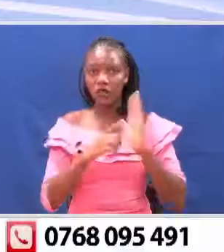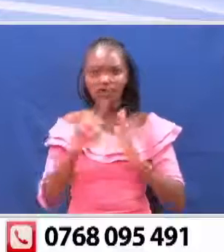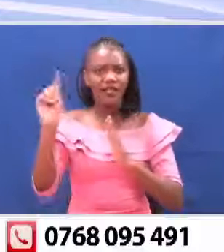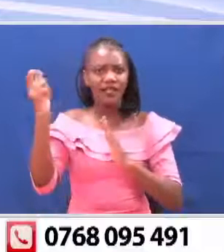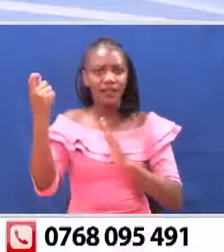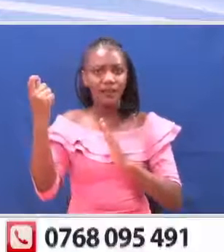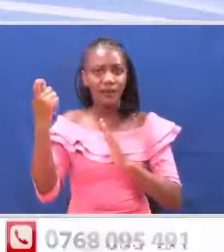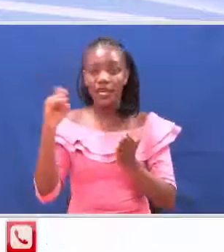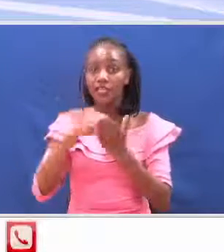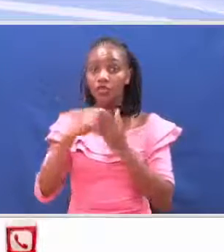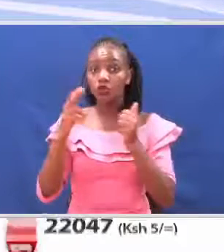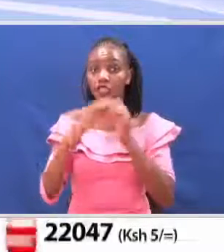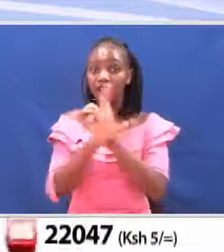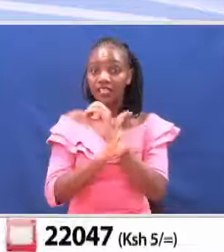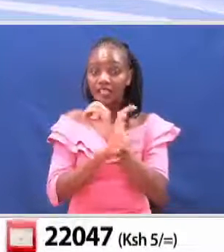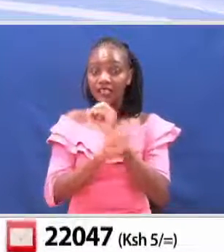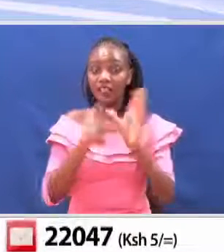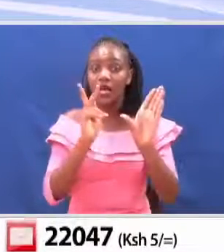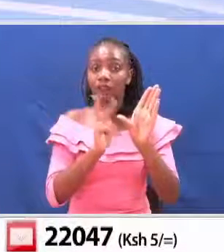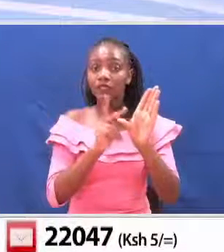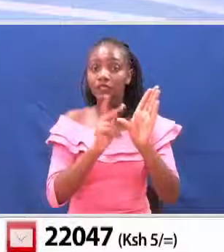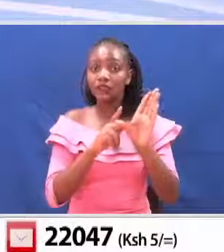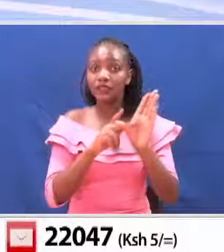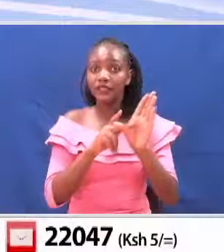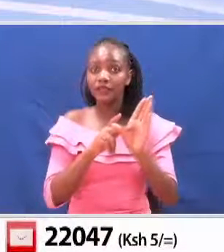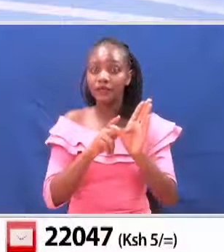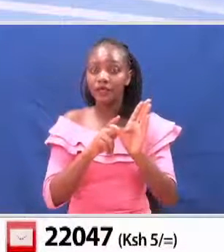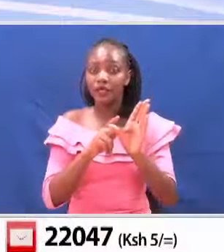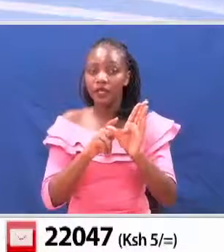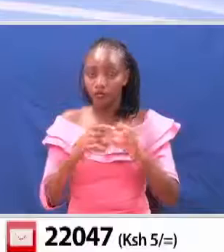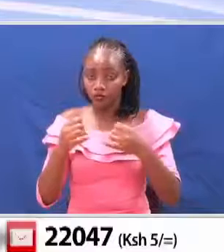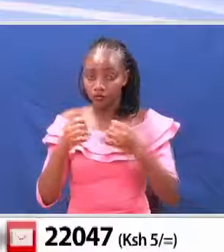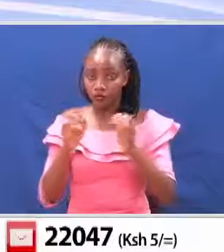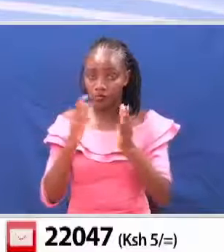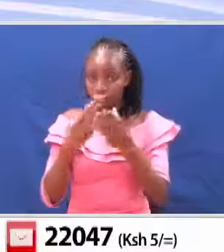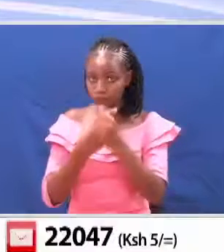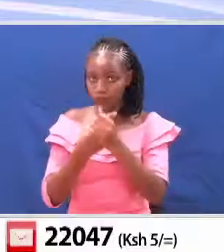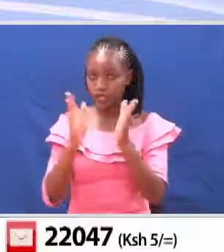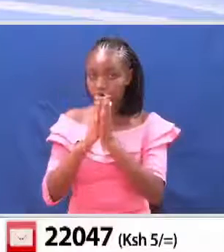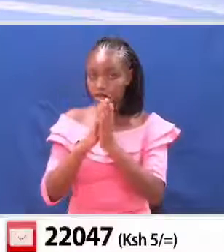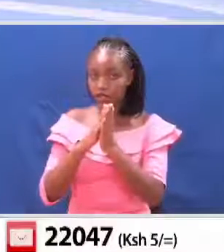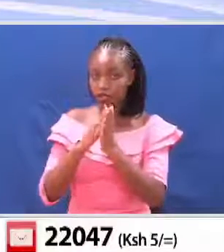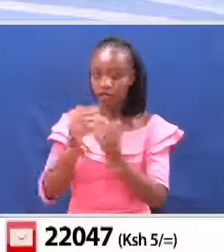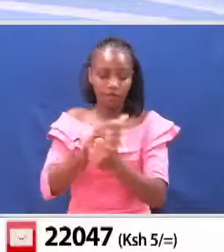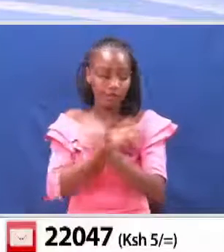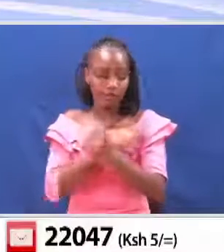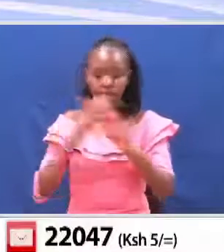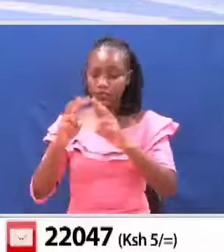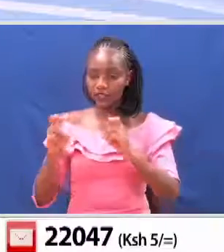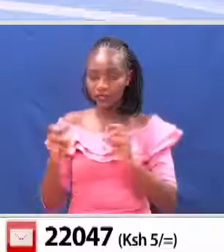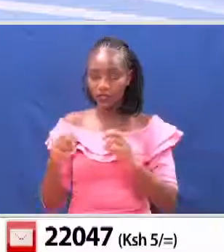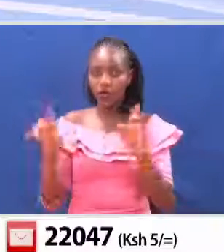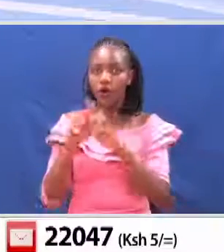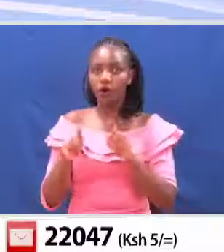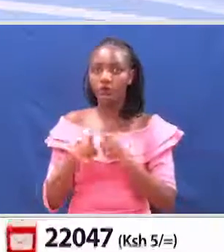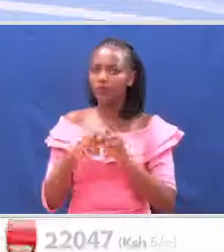is one of the seven countries participating in the AstraZeneca and Oxford University COVID-19 vaccine research.